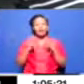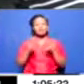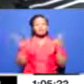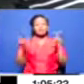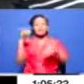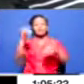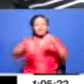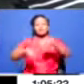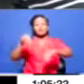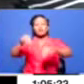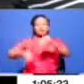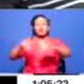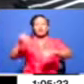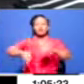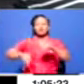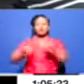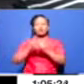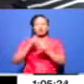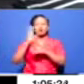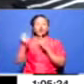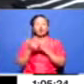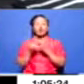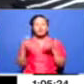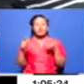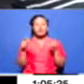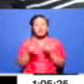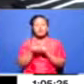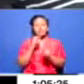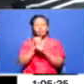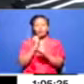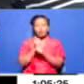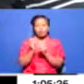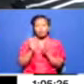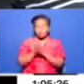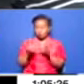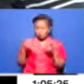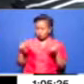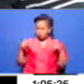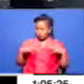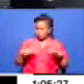a parastatal under her department, is working closely with journalists, training them on